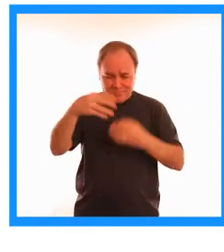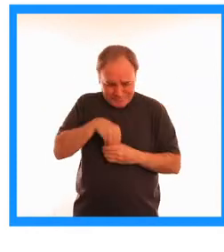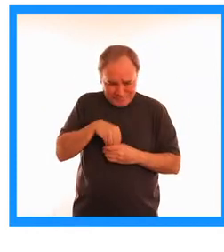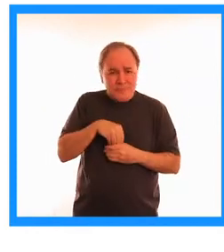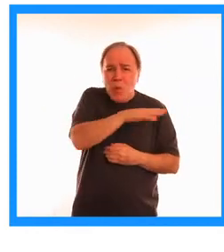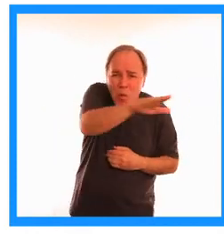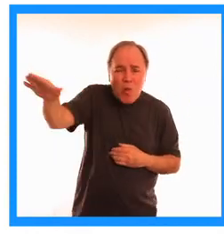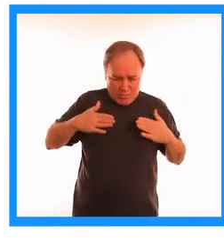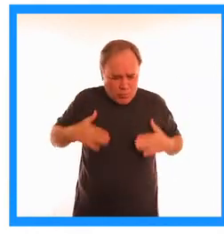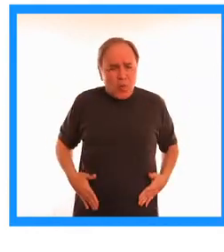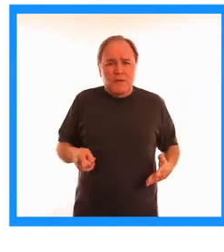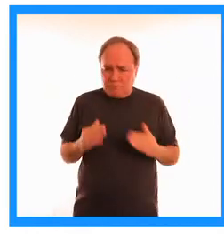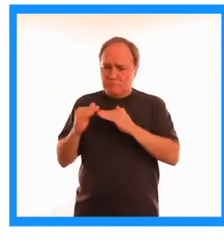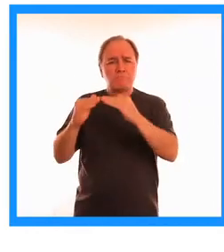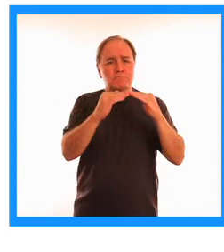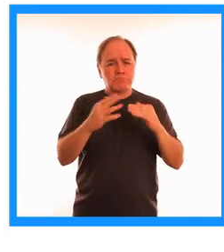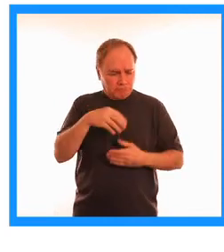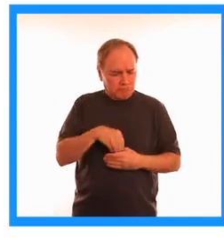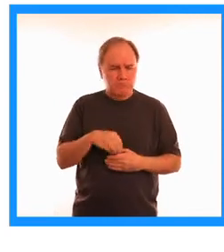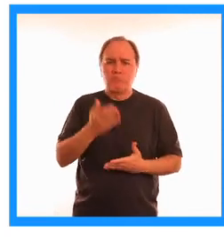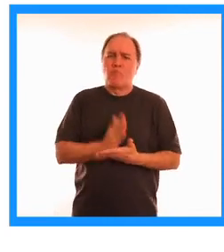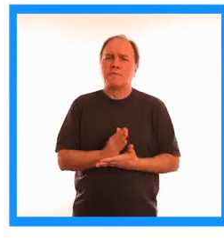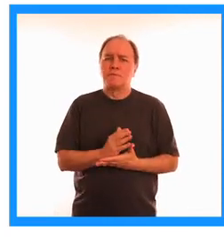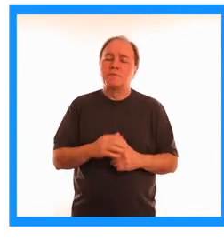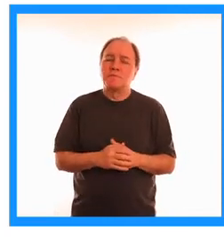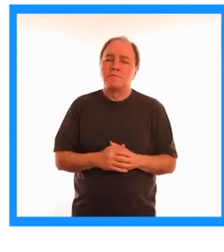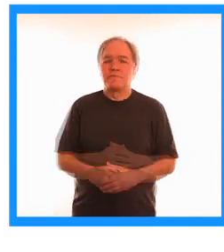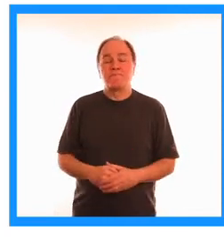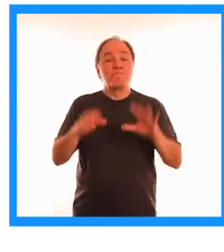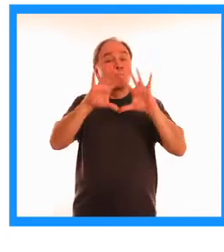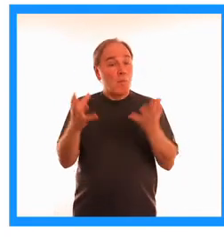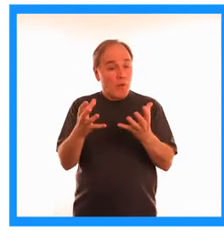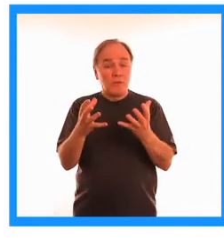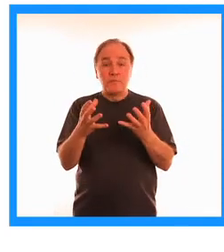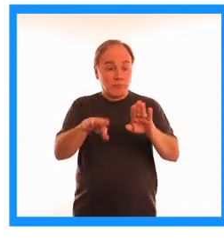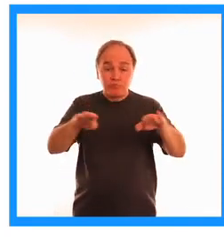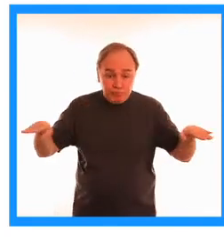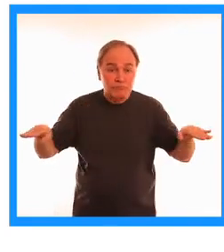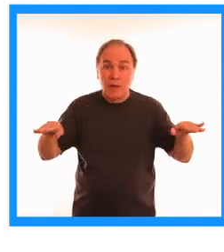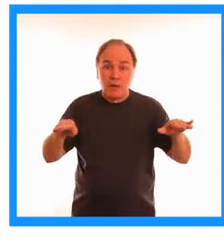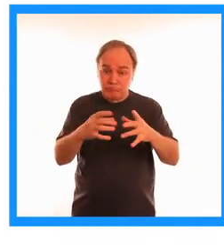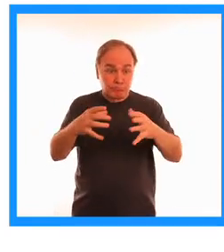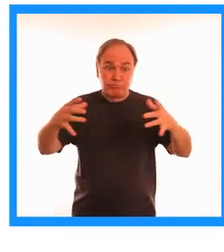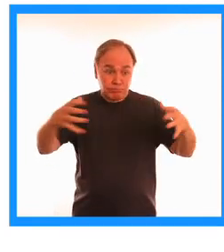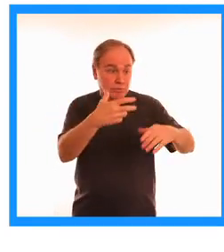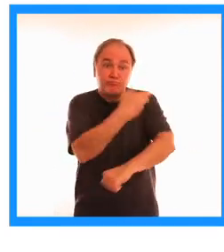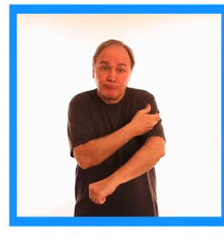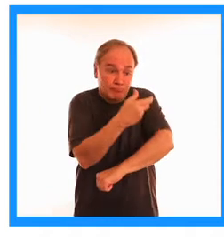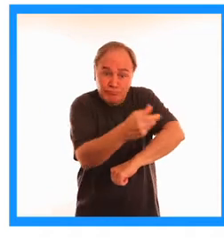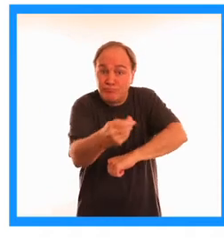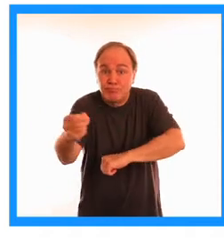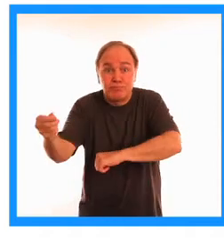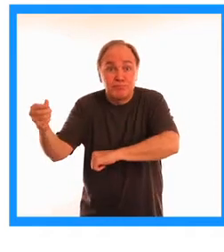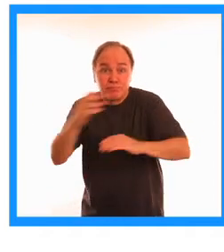coverage. Universal coverage cannot be reached if they remain excluded. While immunization can prevent some diseases that